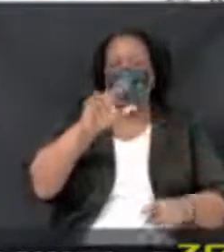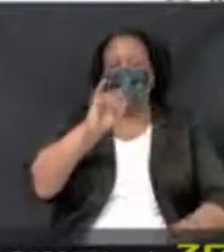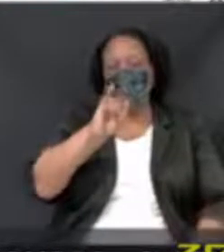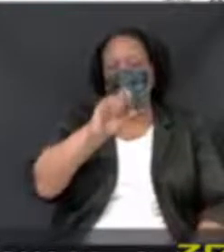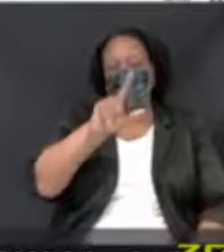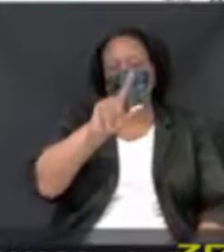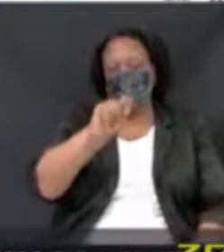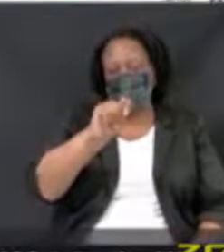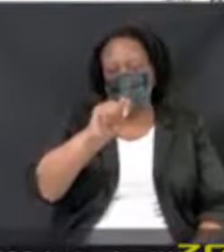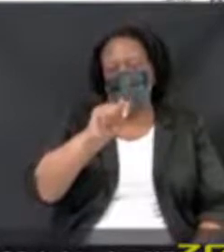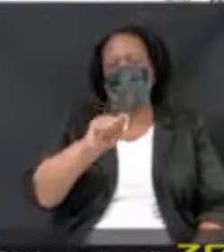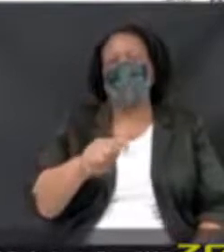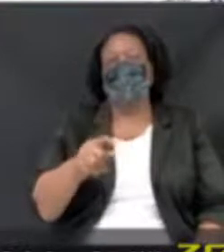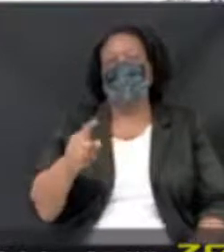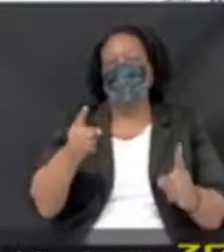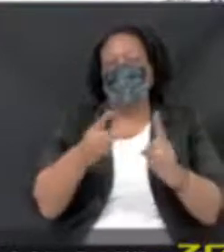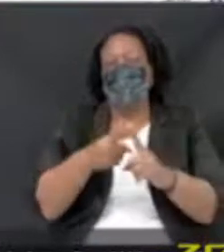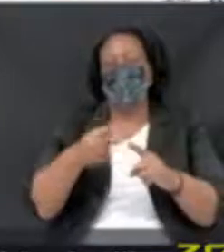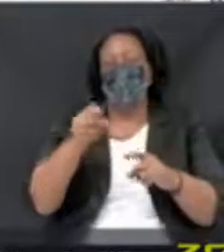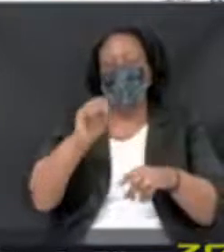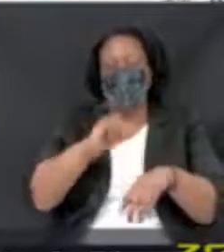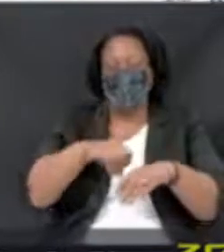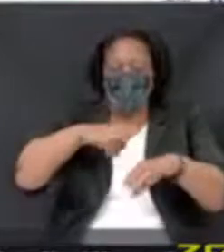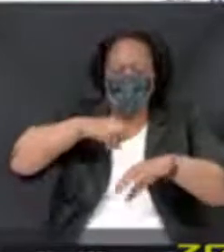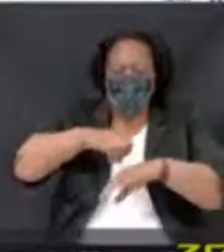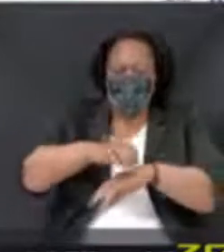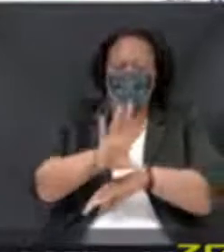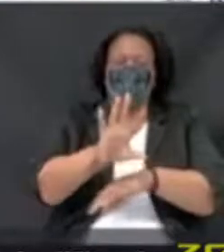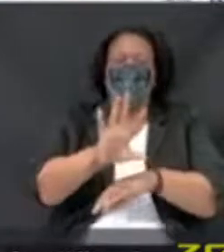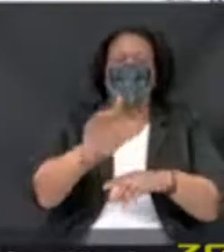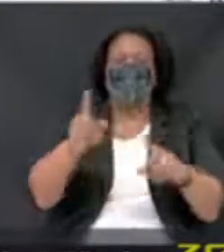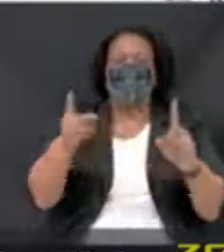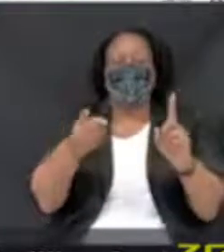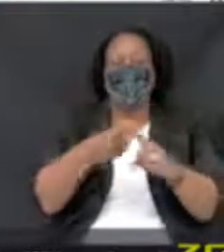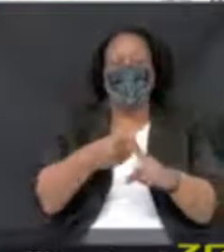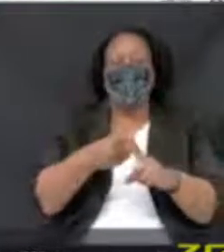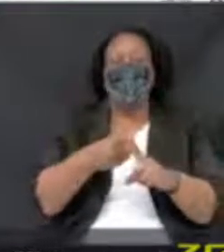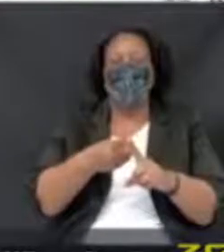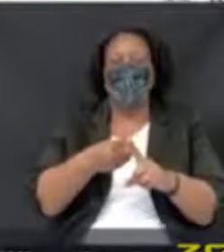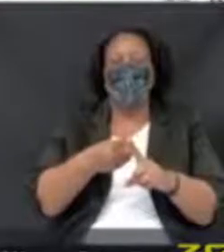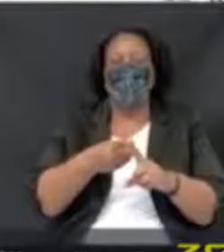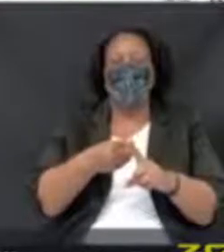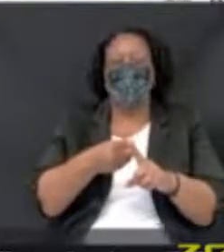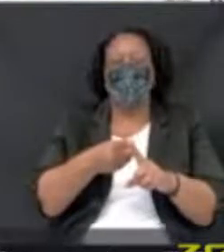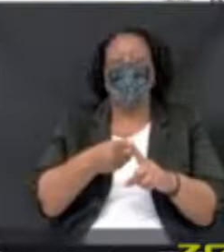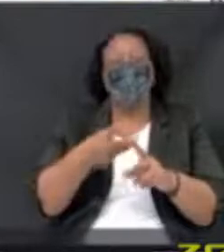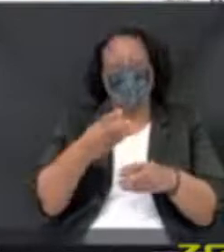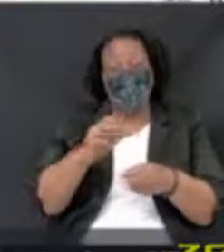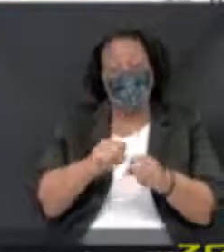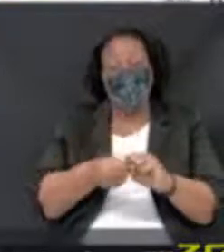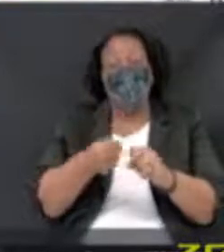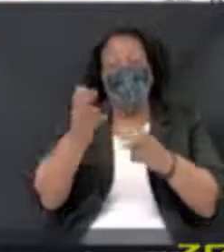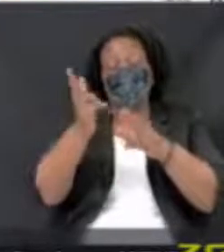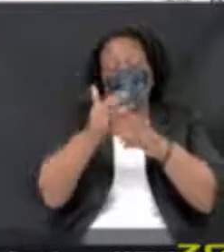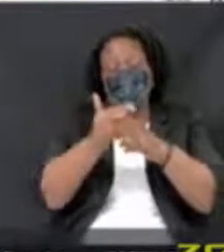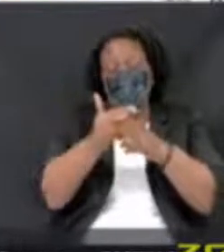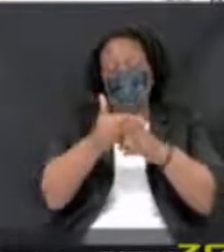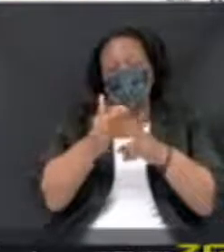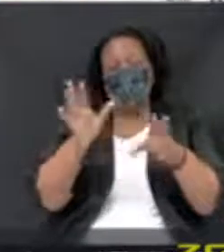booster doses will be added to the database and to the electronic vaccination card